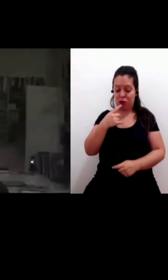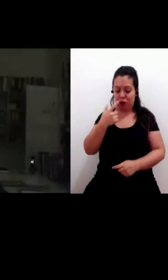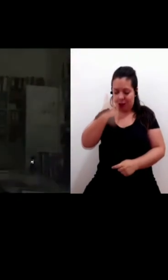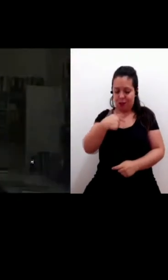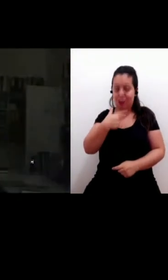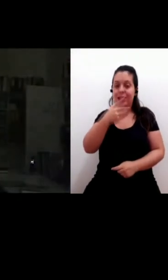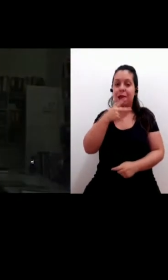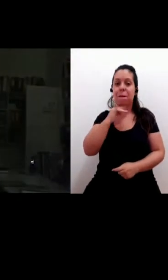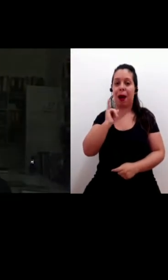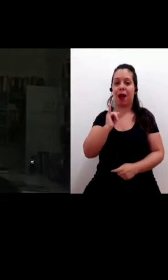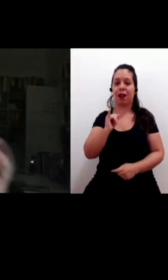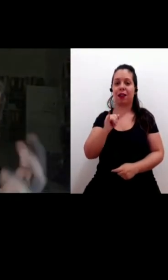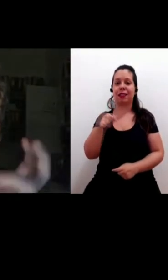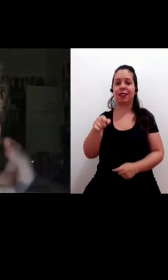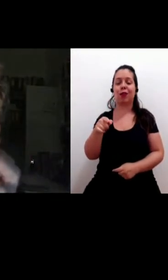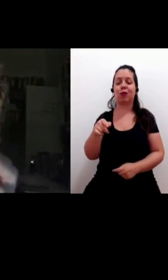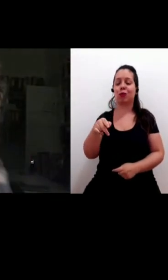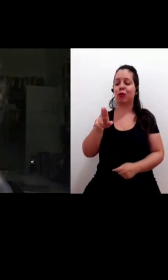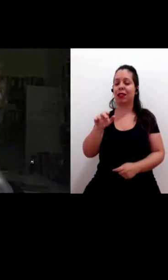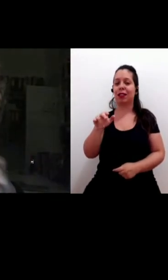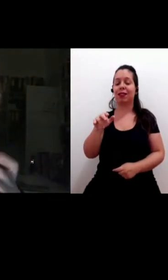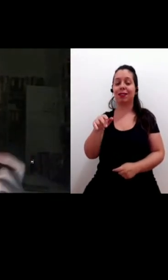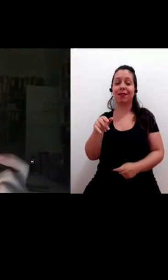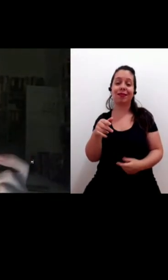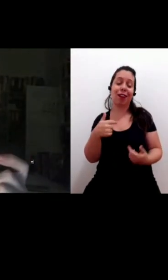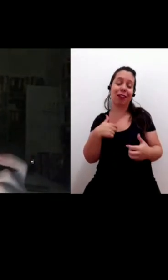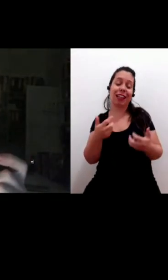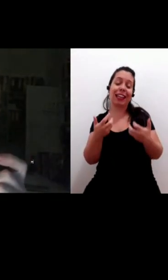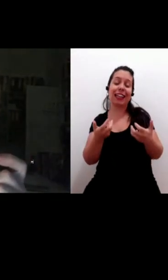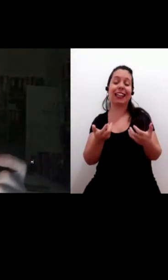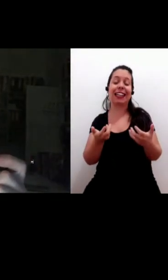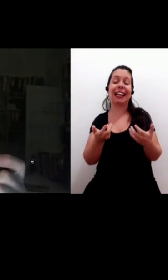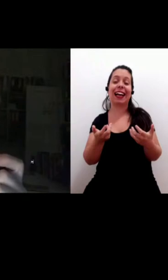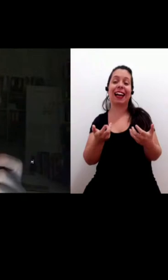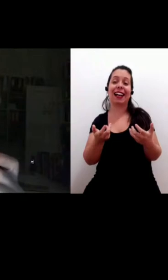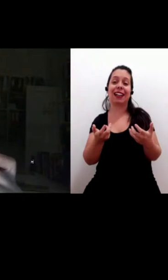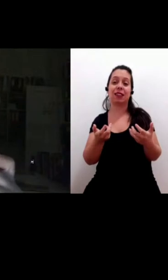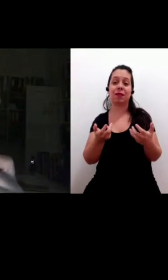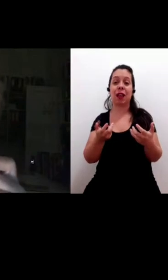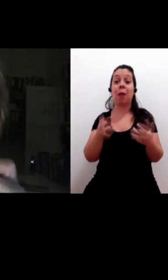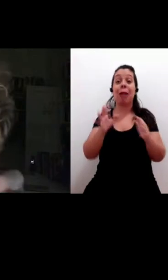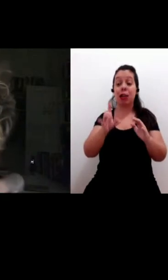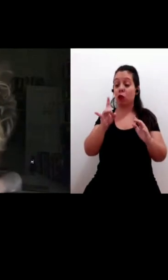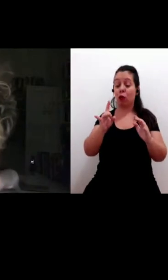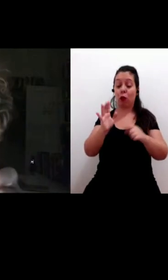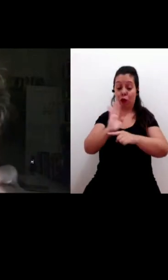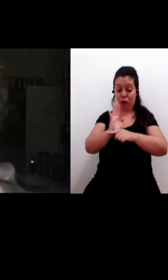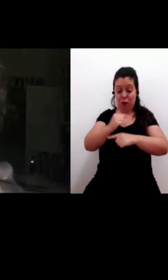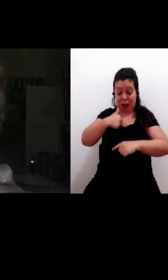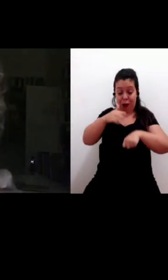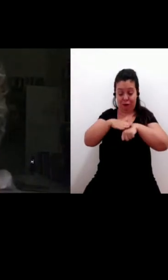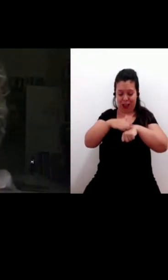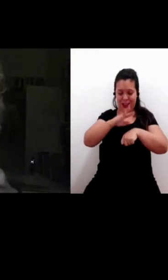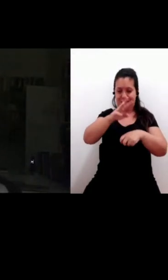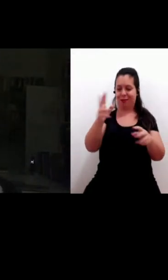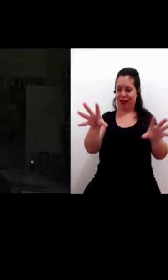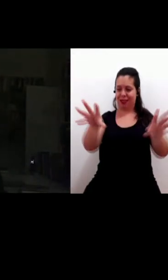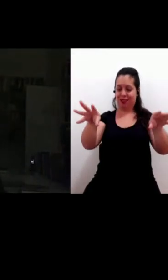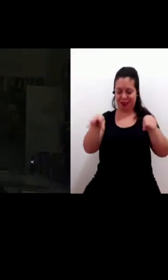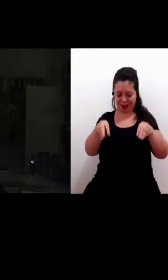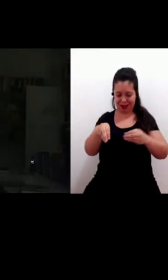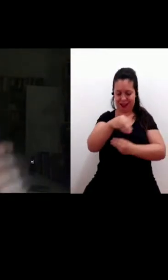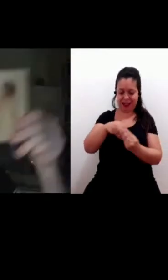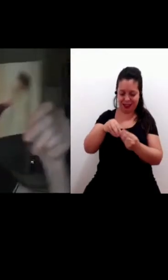dad in some way. But I only wanted to make it available for a limited amount of time. So we did it and showed it.